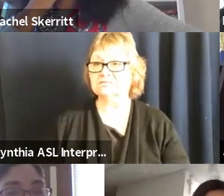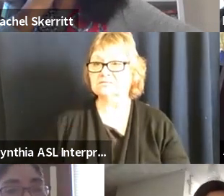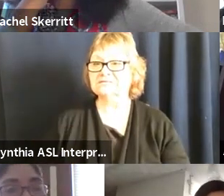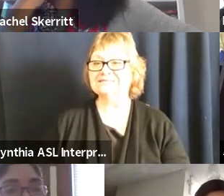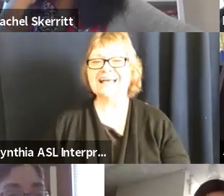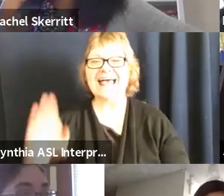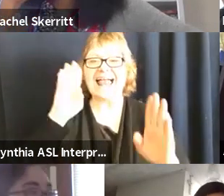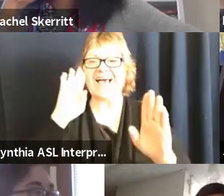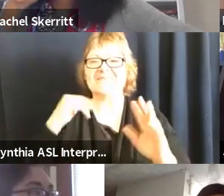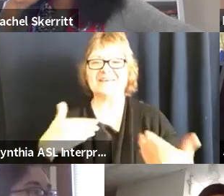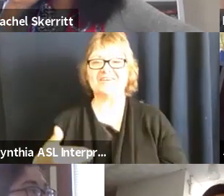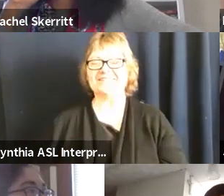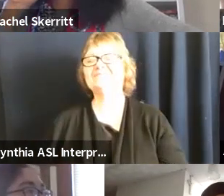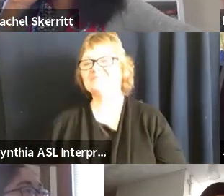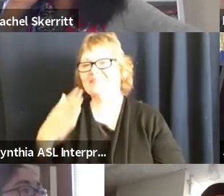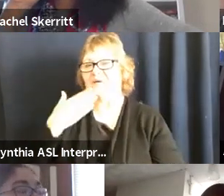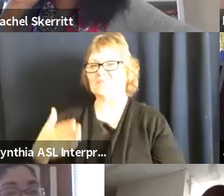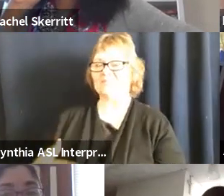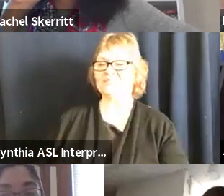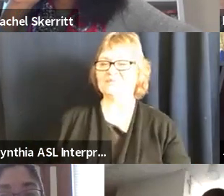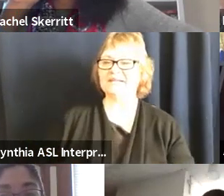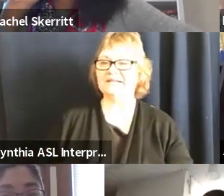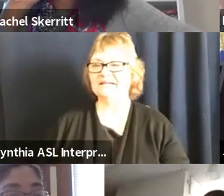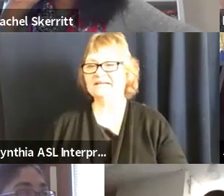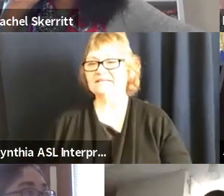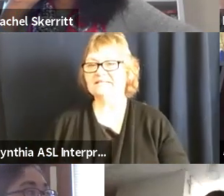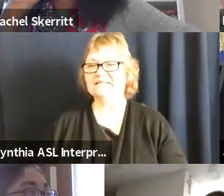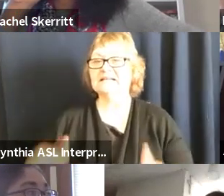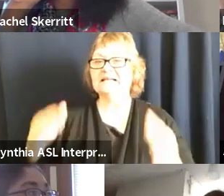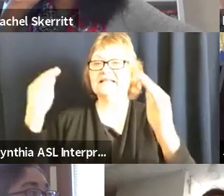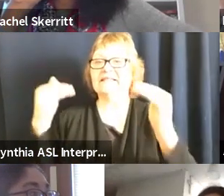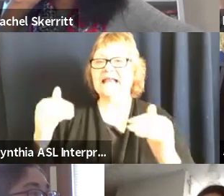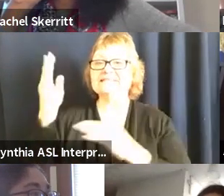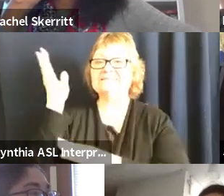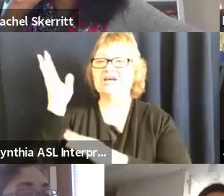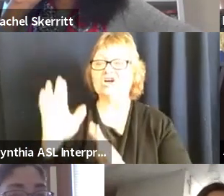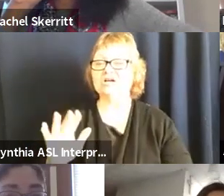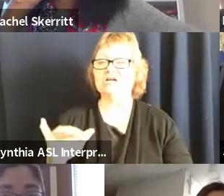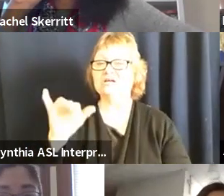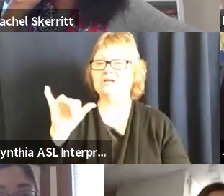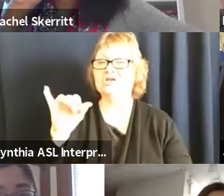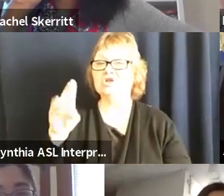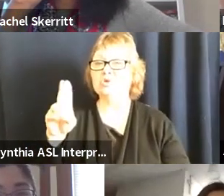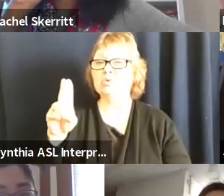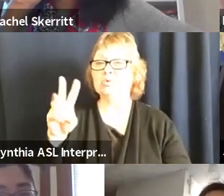Hi, I'm here. Thank you very much. So the next speaker is Yuan Wen.